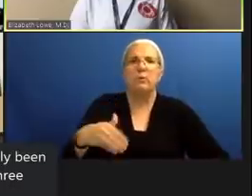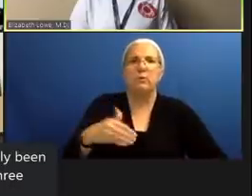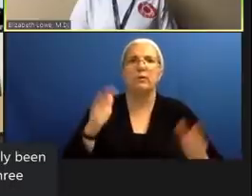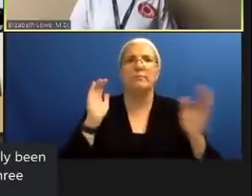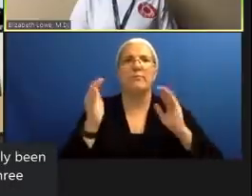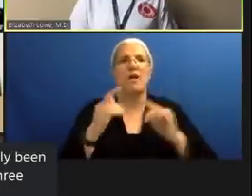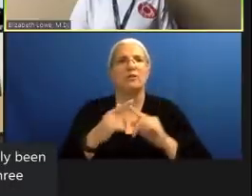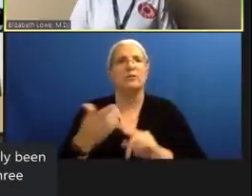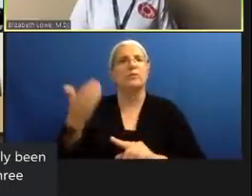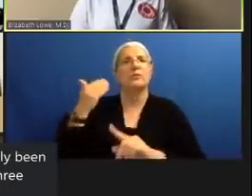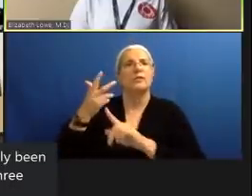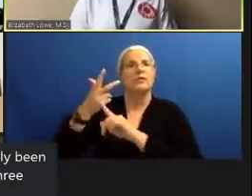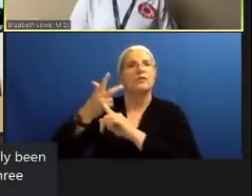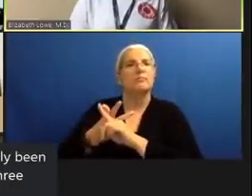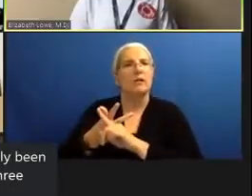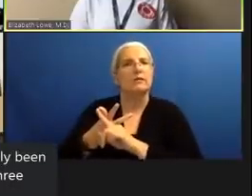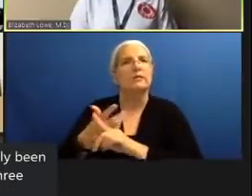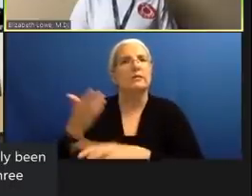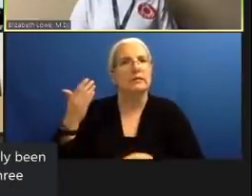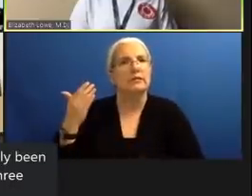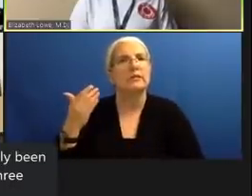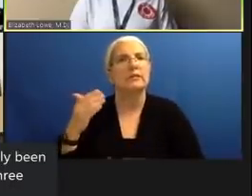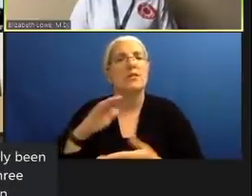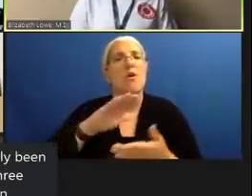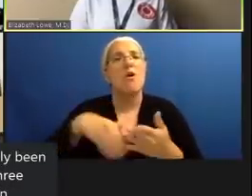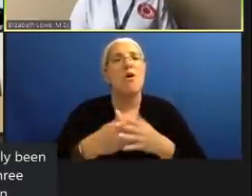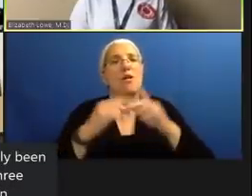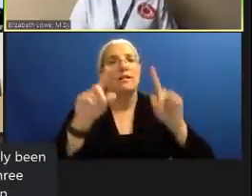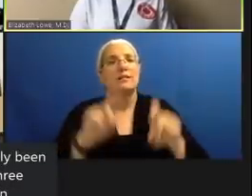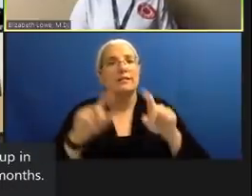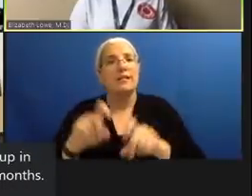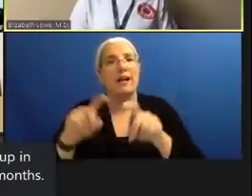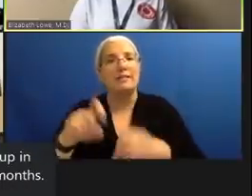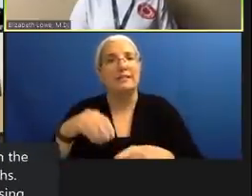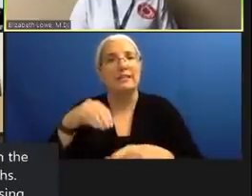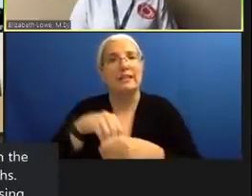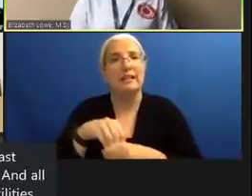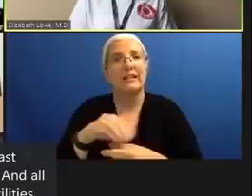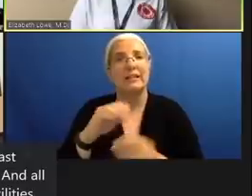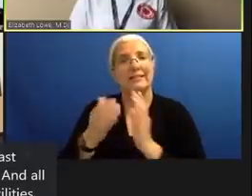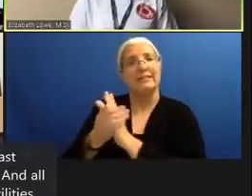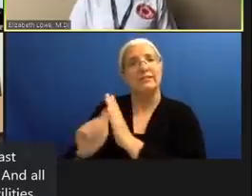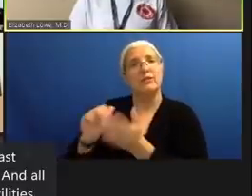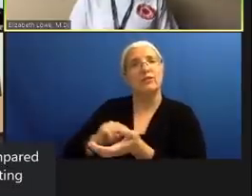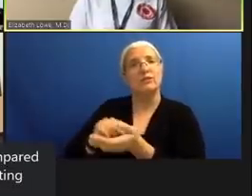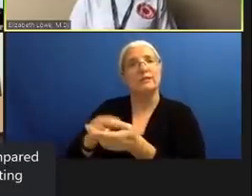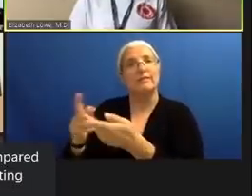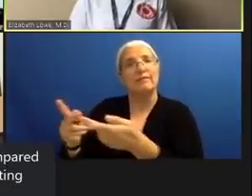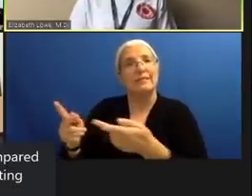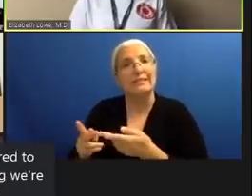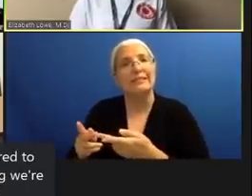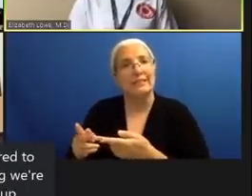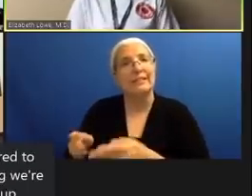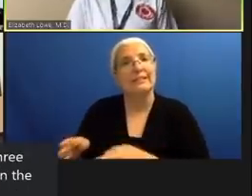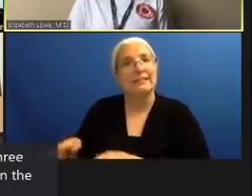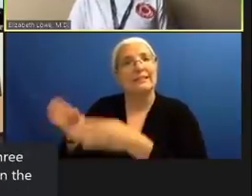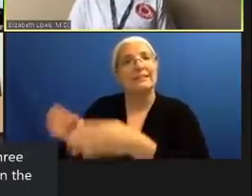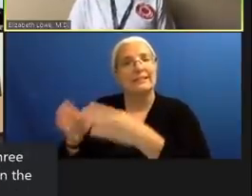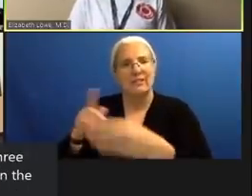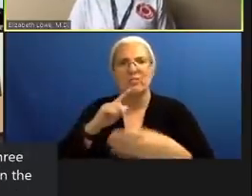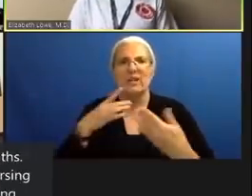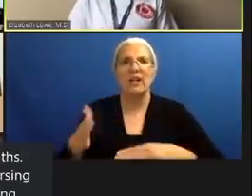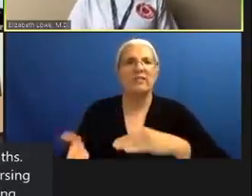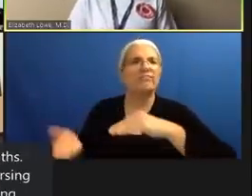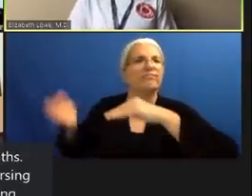that we're doing in the skilled nursing facilities is markedly up, which to me it is concerning, because it